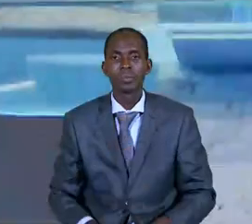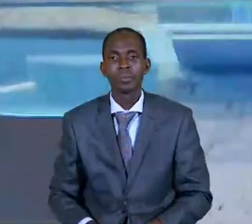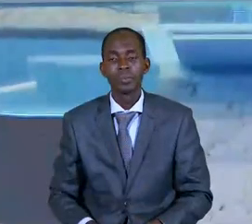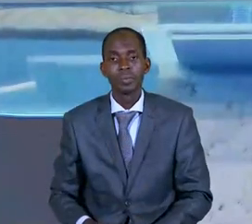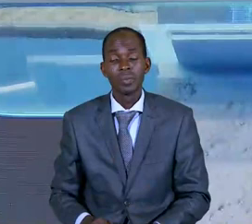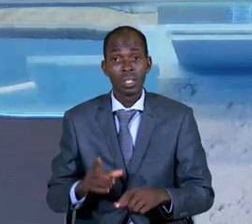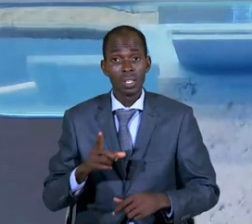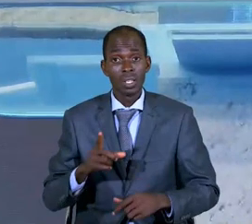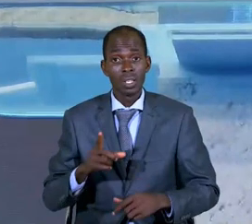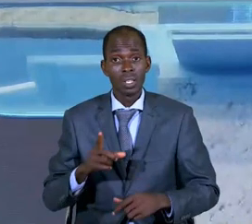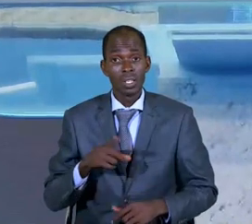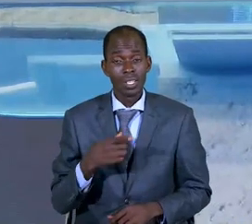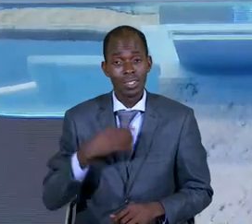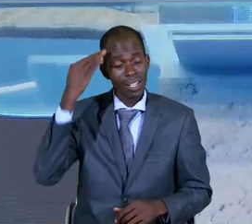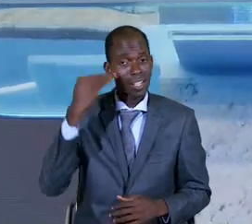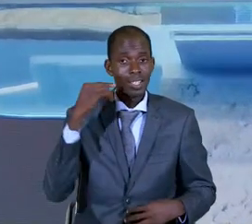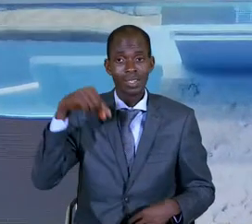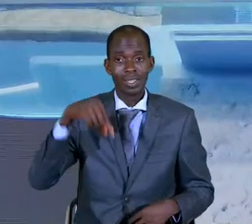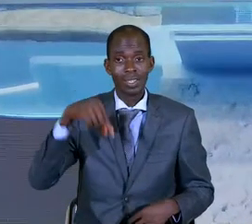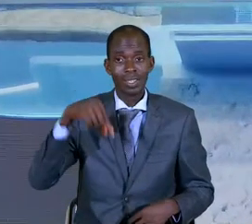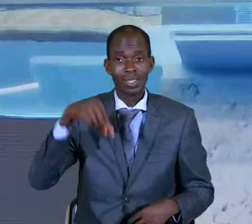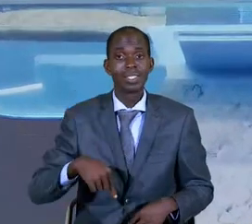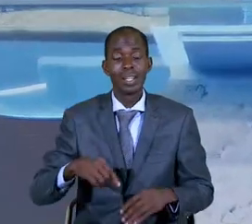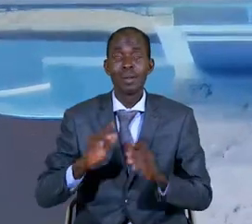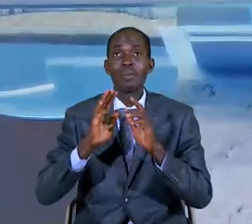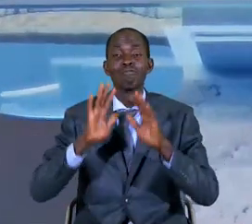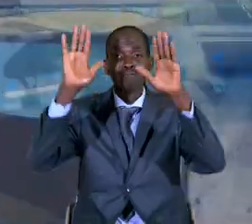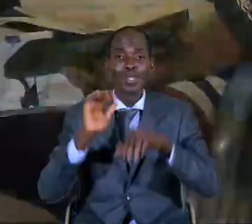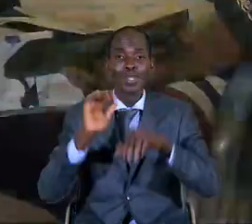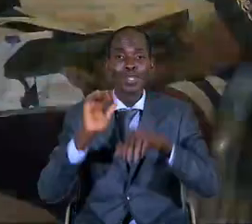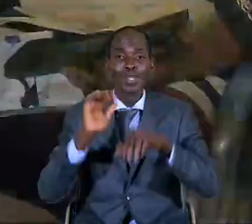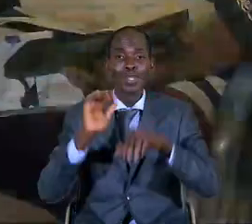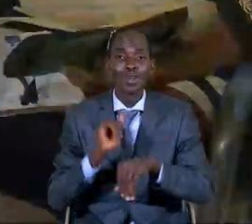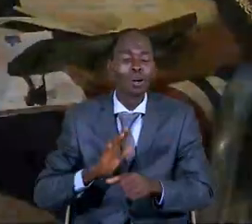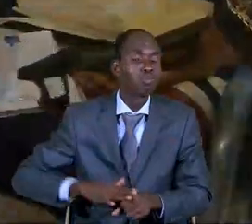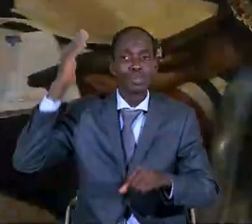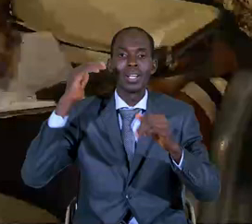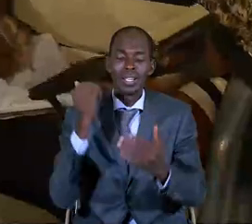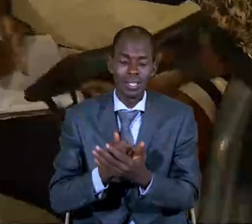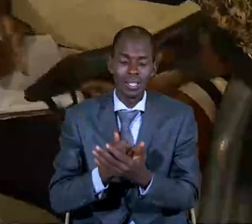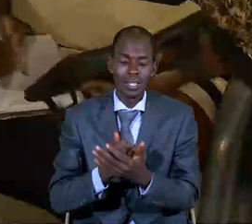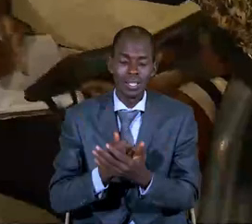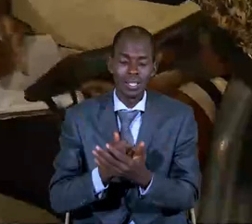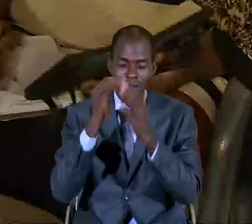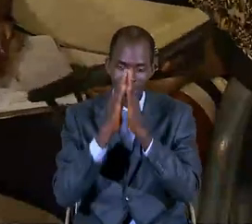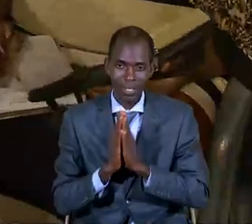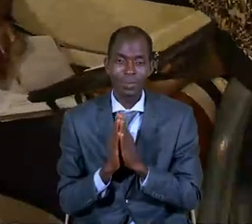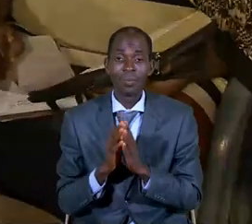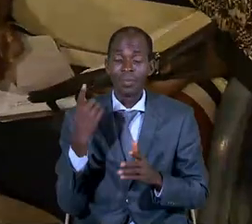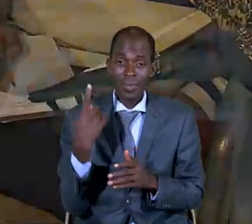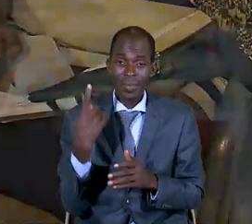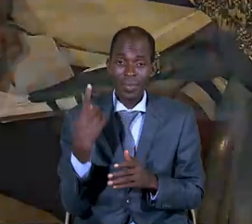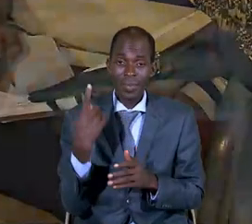Lagos headquarters, miracle explosion. Amen. The